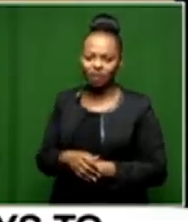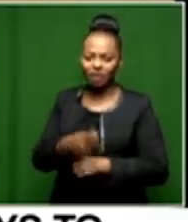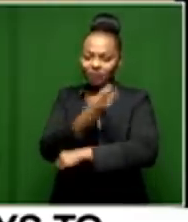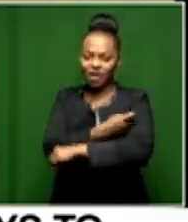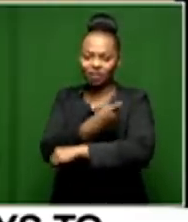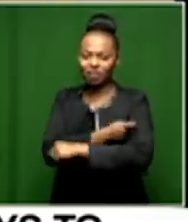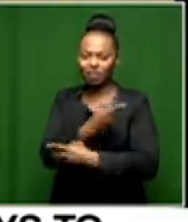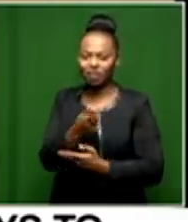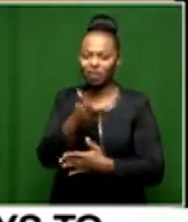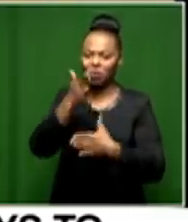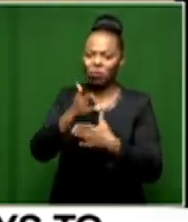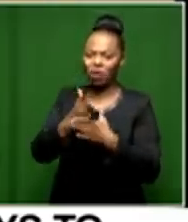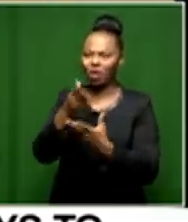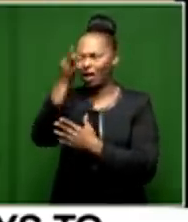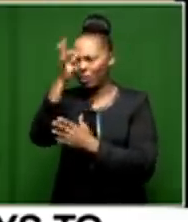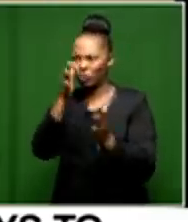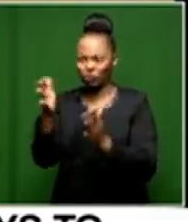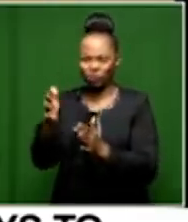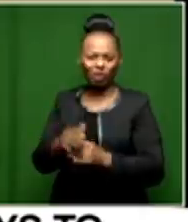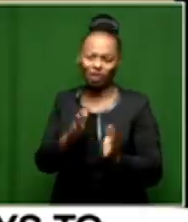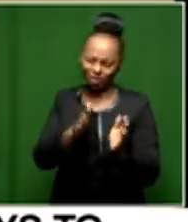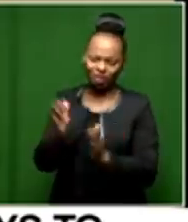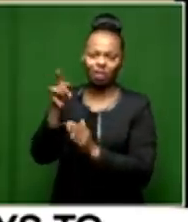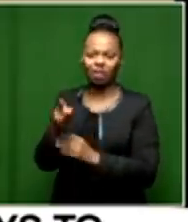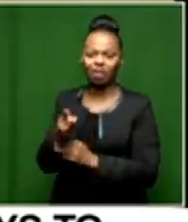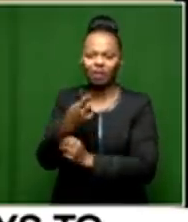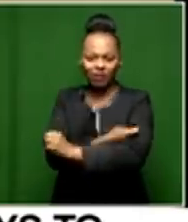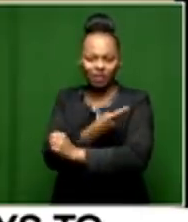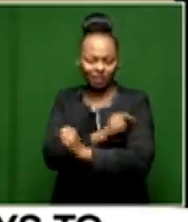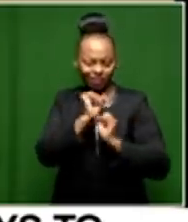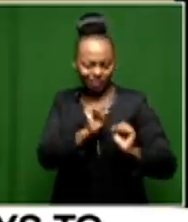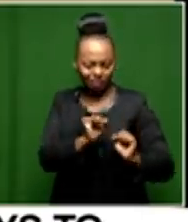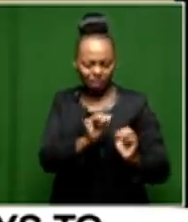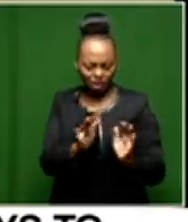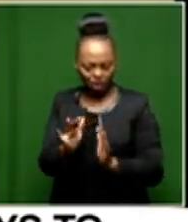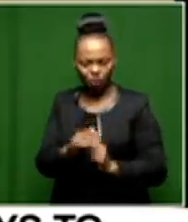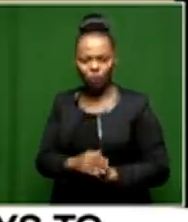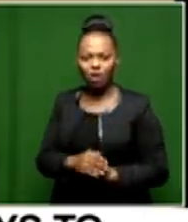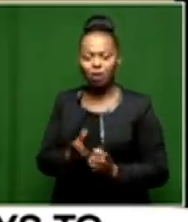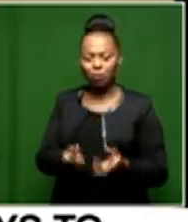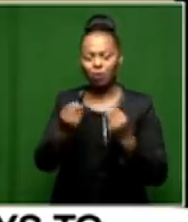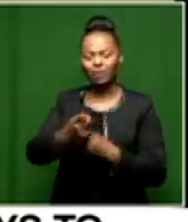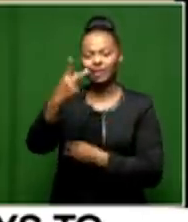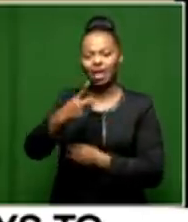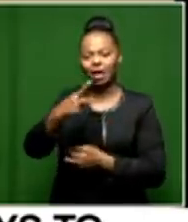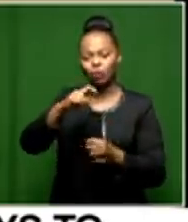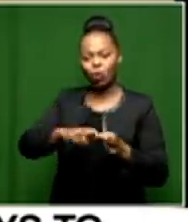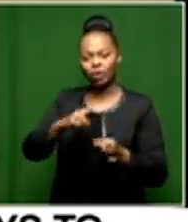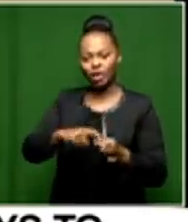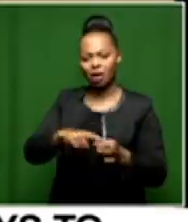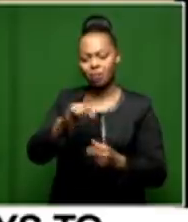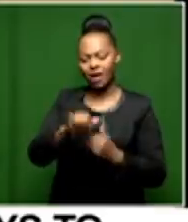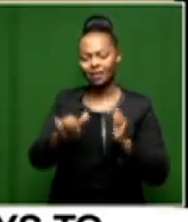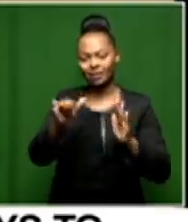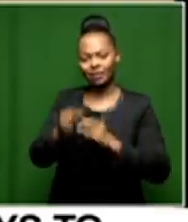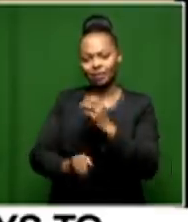vaccine works and isn't how it will work. With regard to us only getting it in the second quarter, the problem worldwide is that